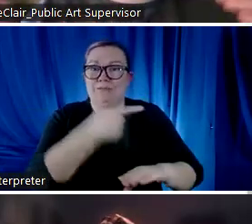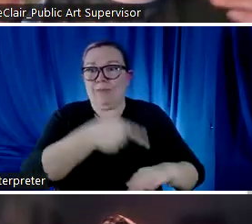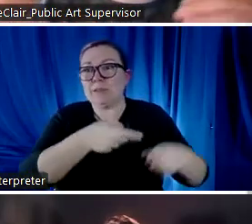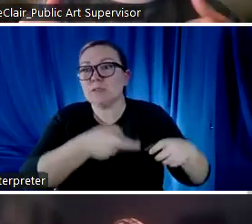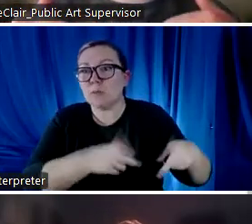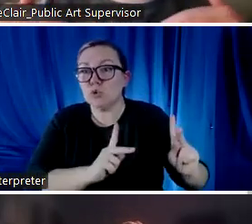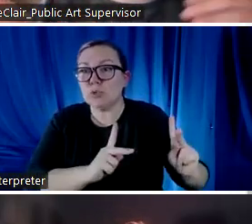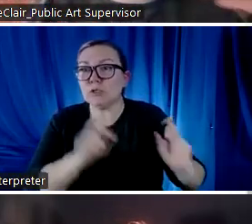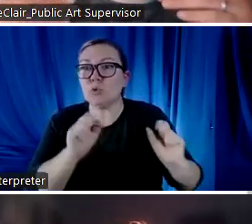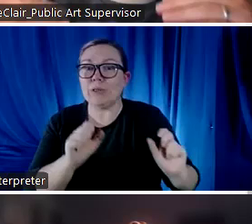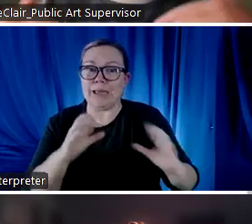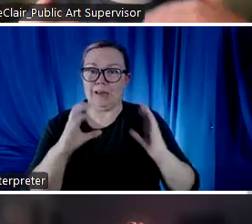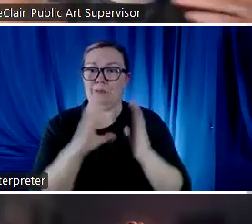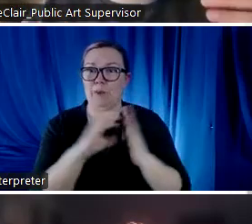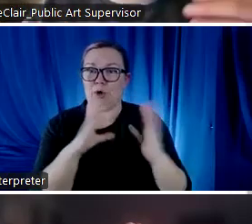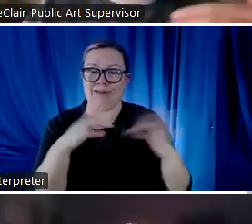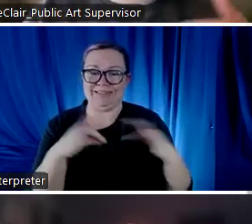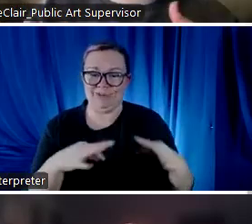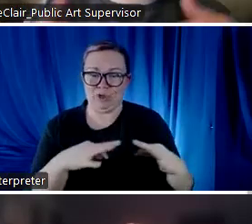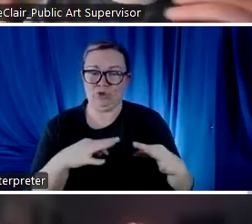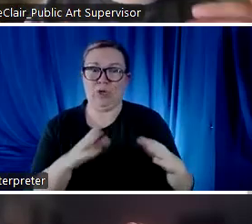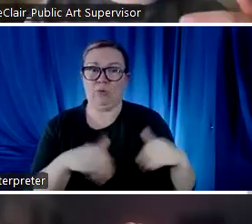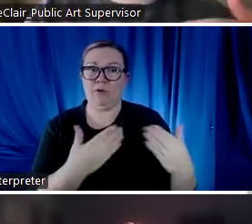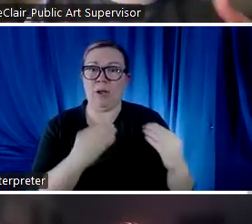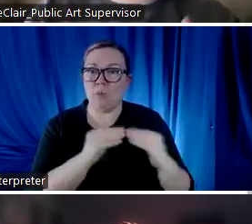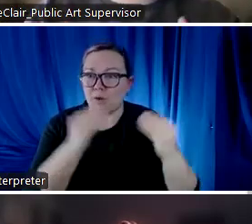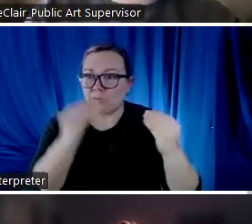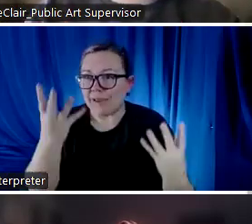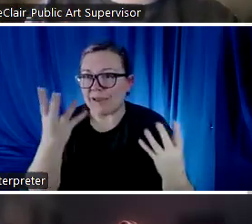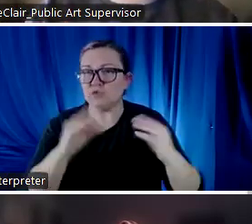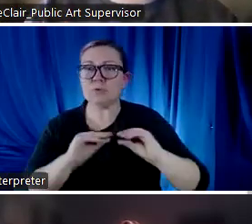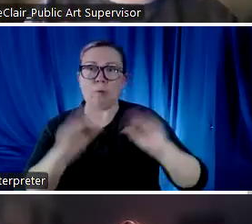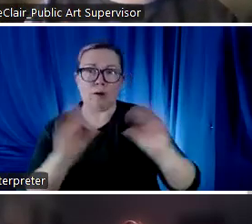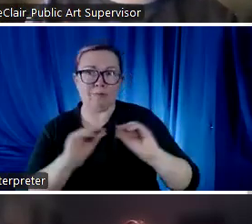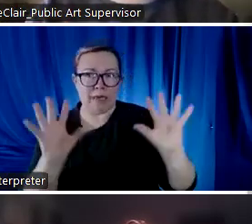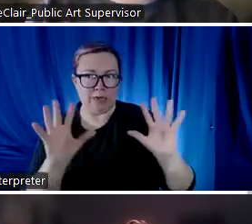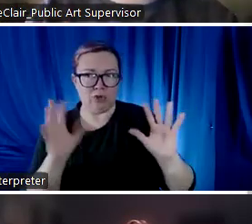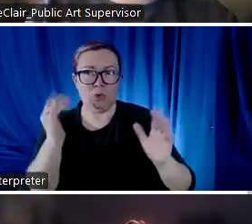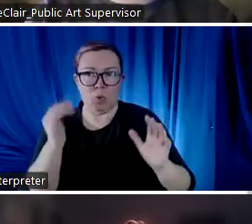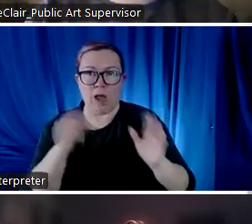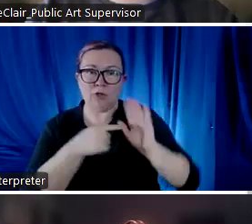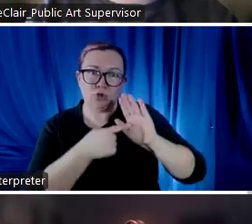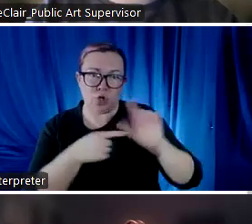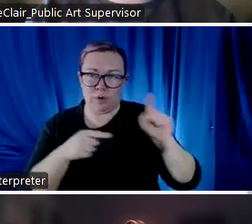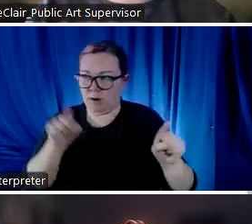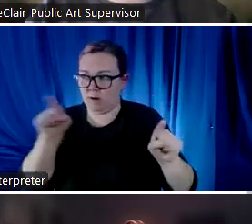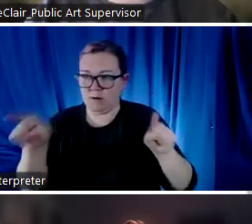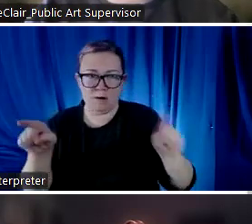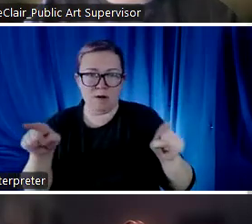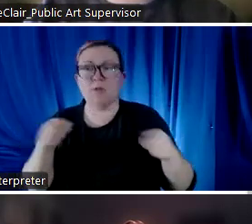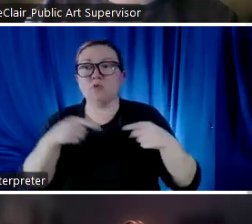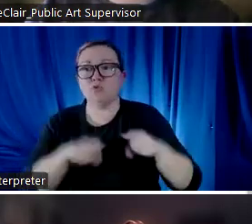use that section to really differentiate, provide more information, provide clarification and clarity for the committee in the review